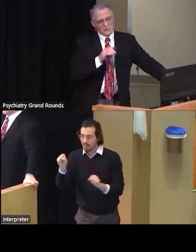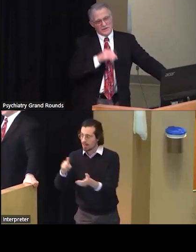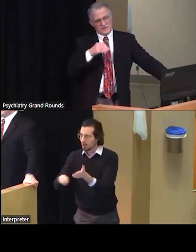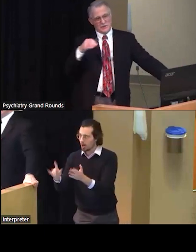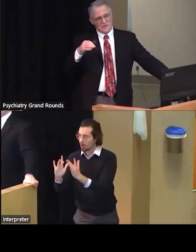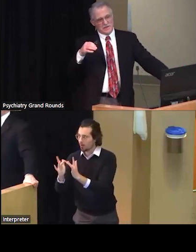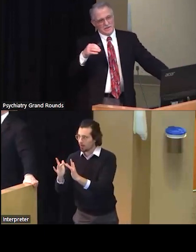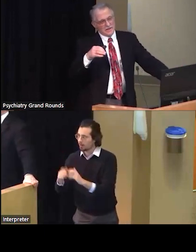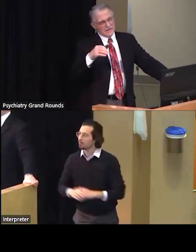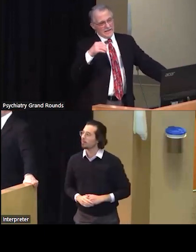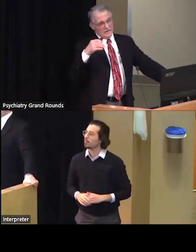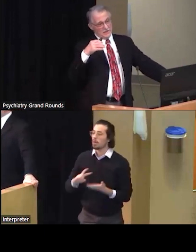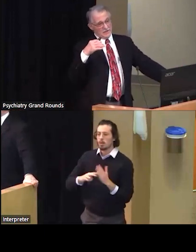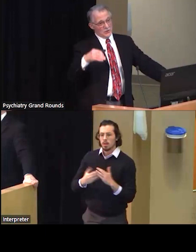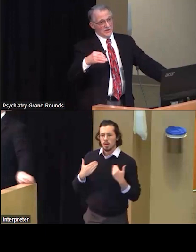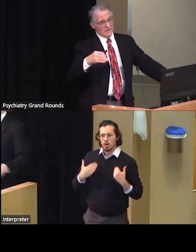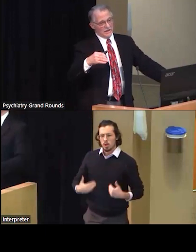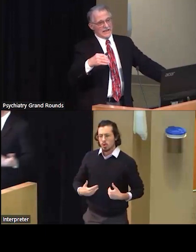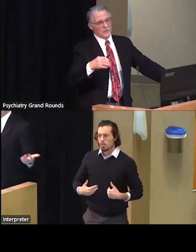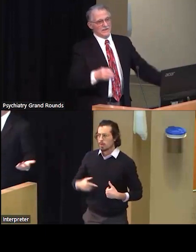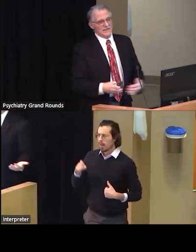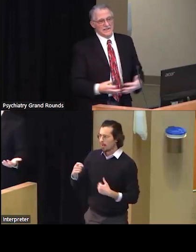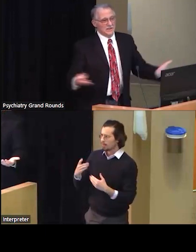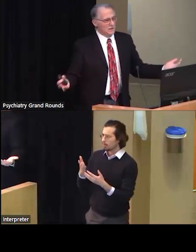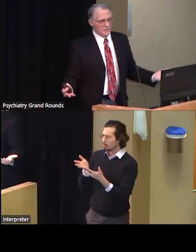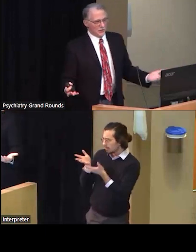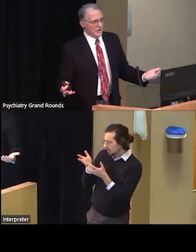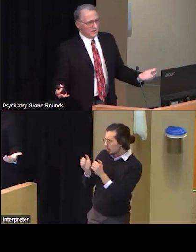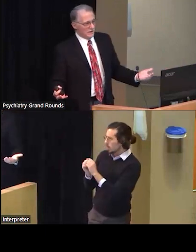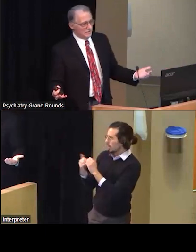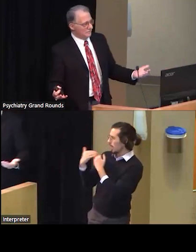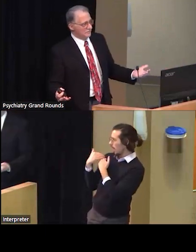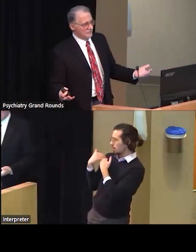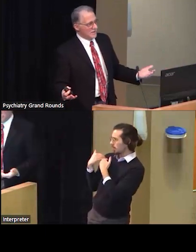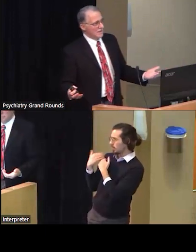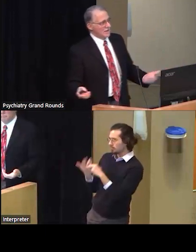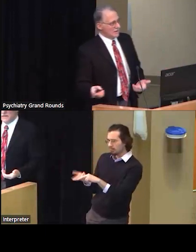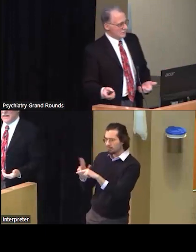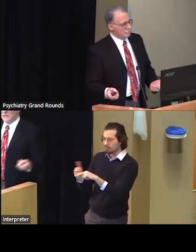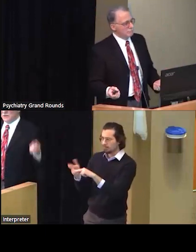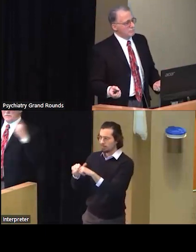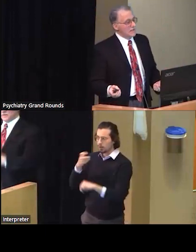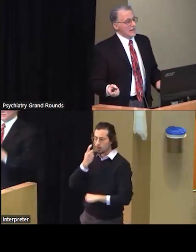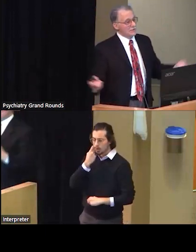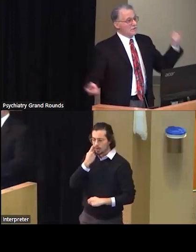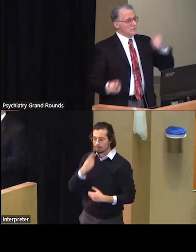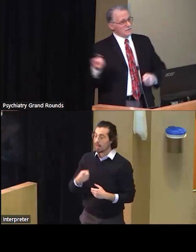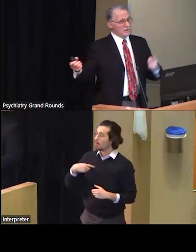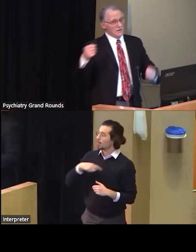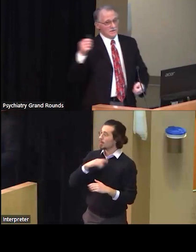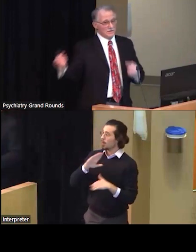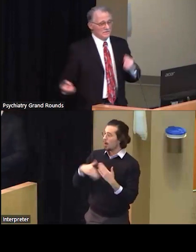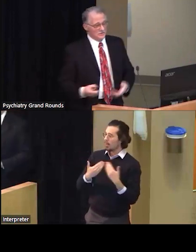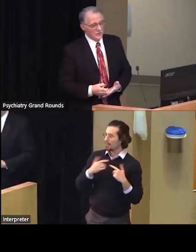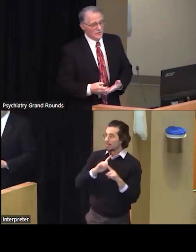how are we as humans having to deal with accountability that's gone up that rapidly? And they're all from